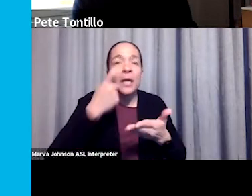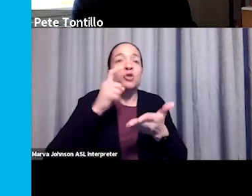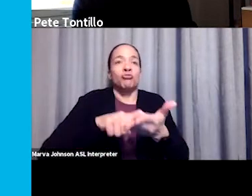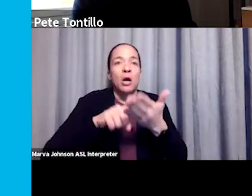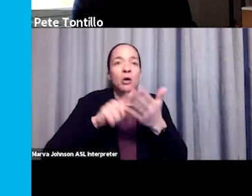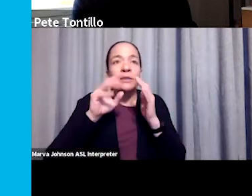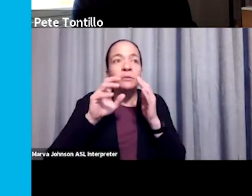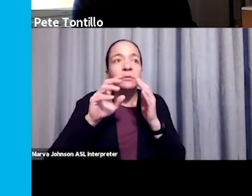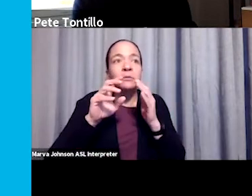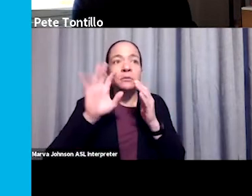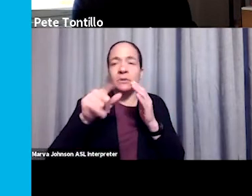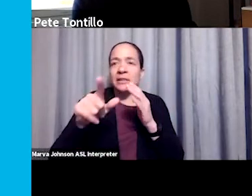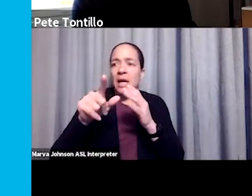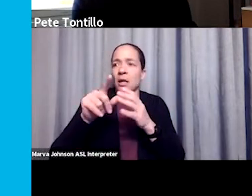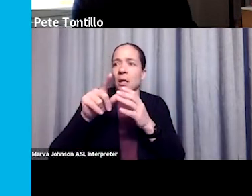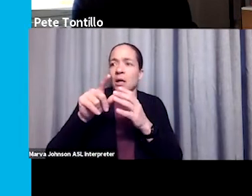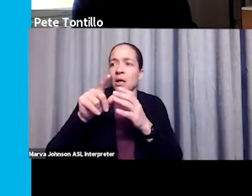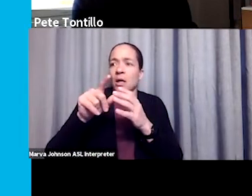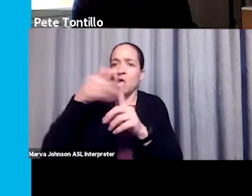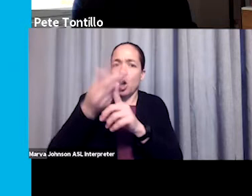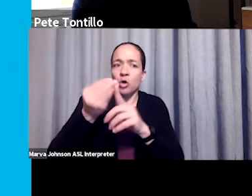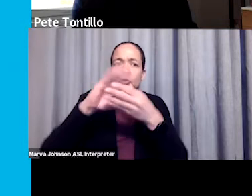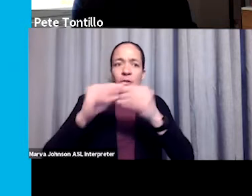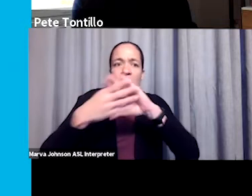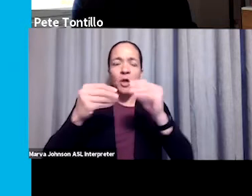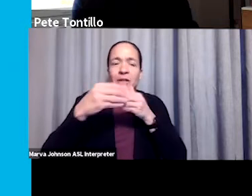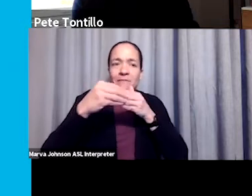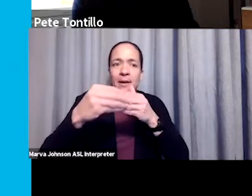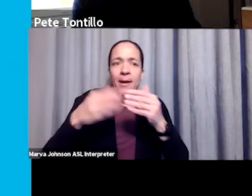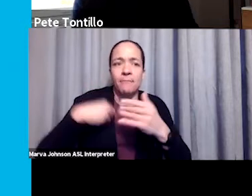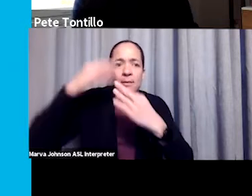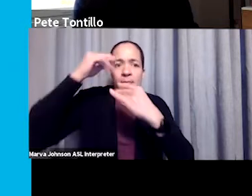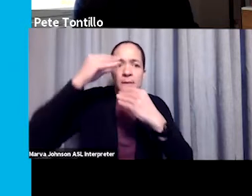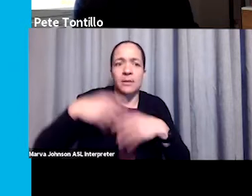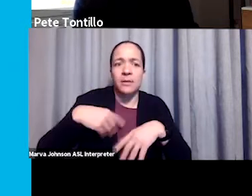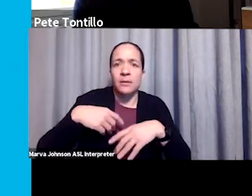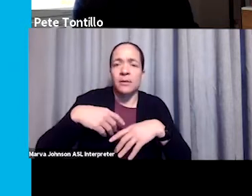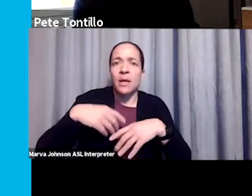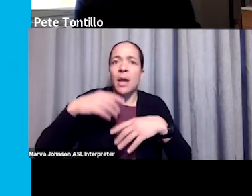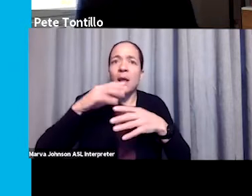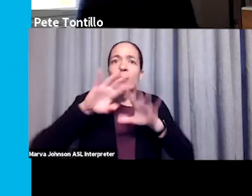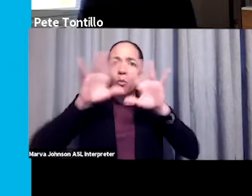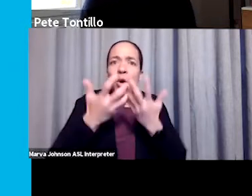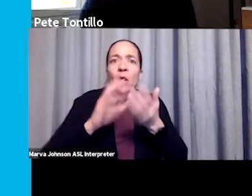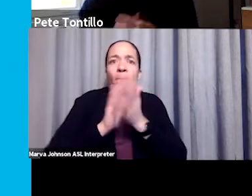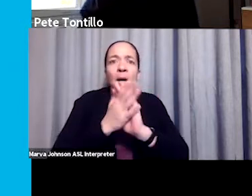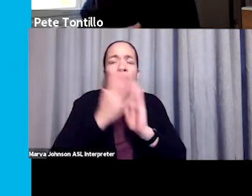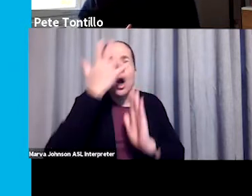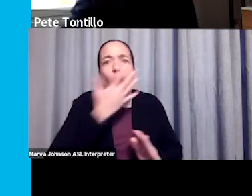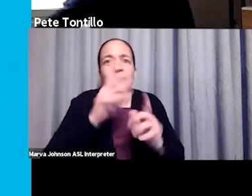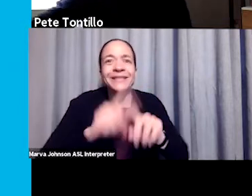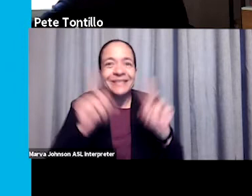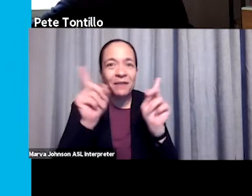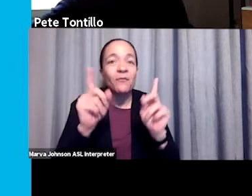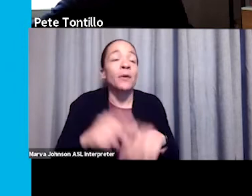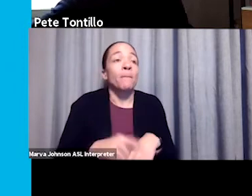narratives are guiding our thinking about issues, shaping our perceptions in various ways, and the world starts to look quite different. So through this work, we're